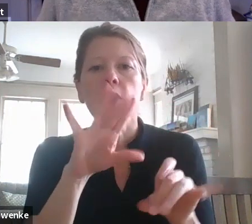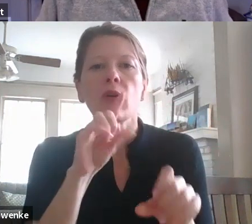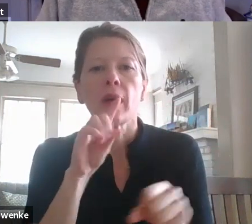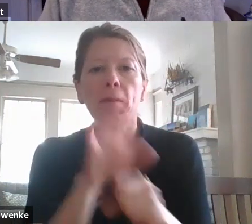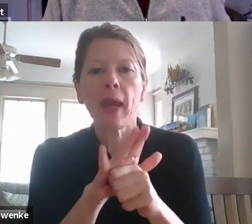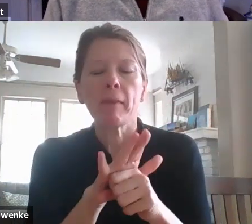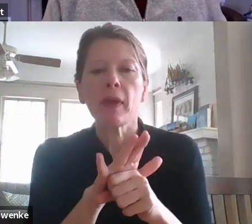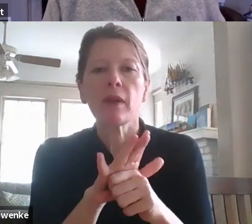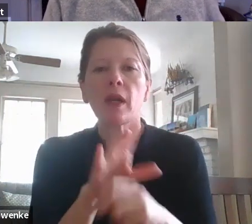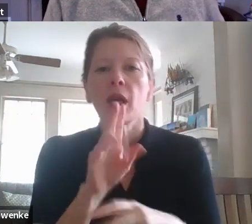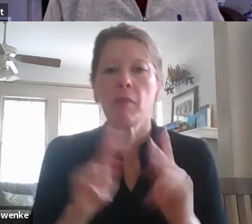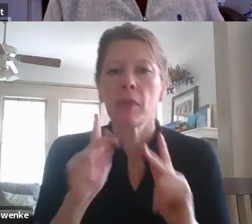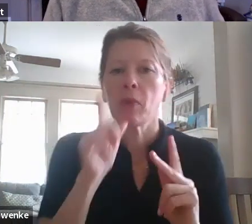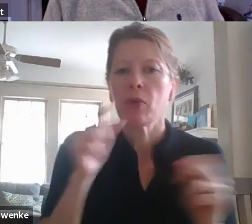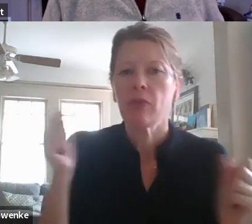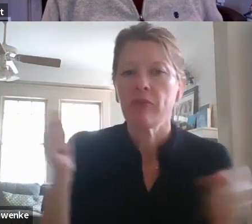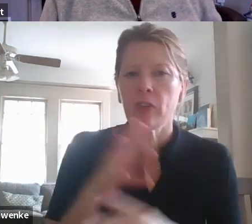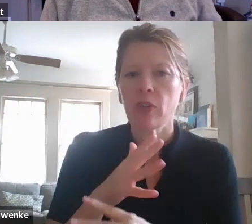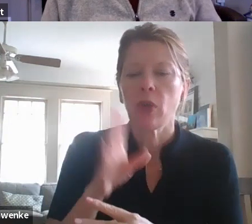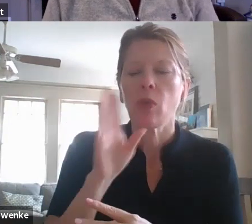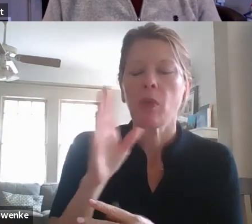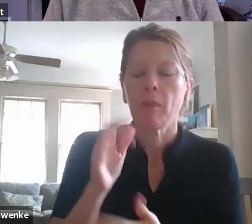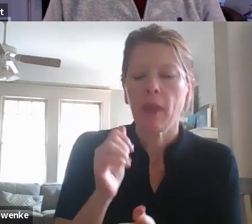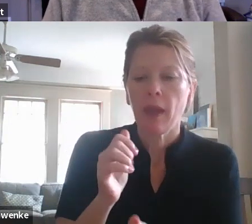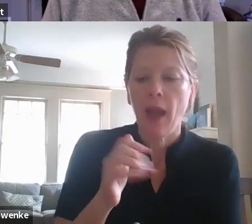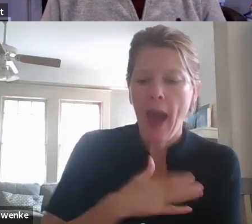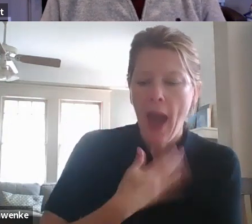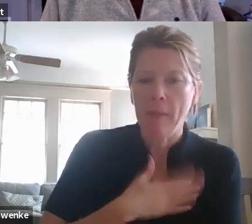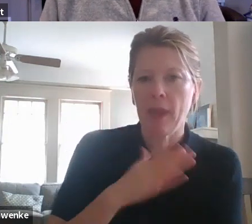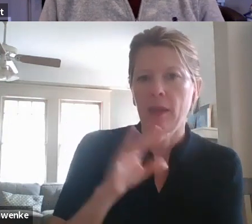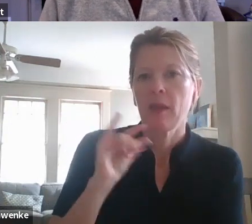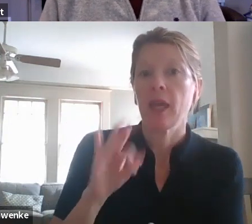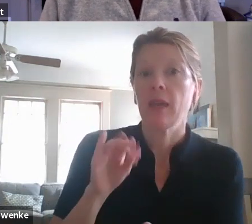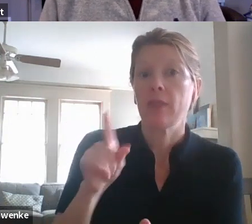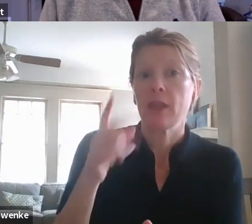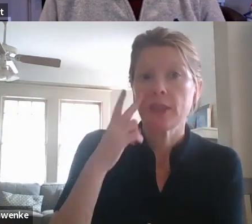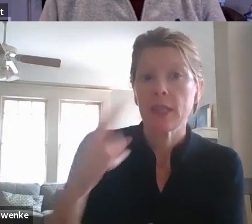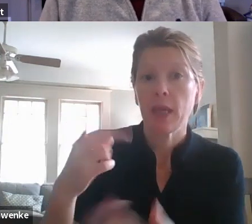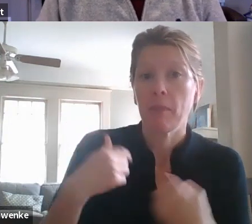Those who fear you will be glad when they see me, because I trust in your word.